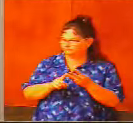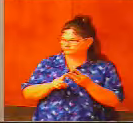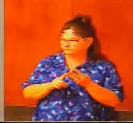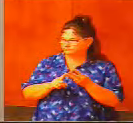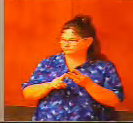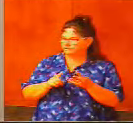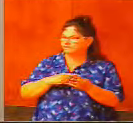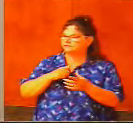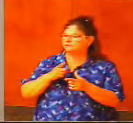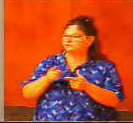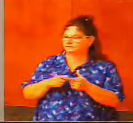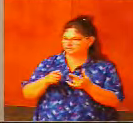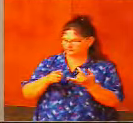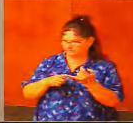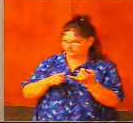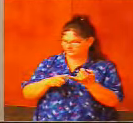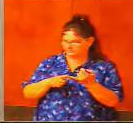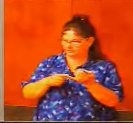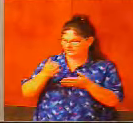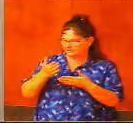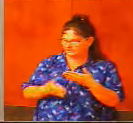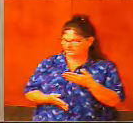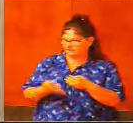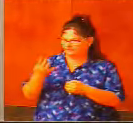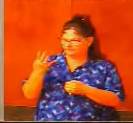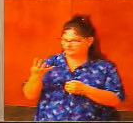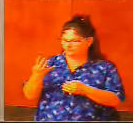And then, of course, ending number 4.